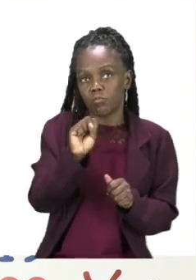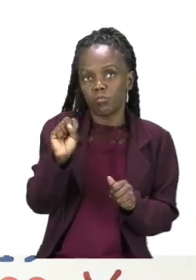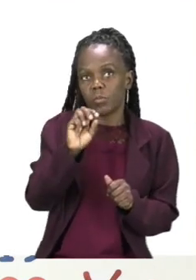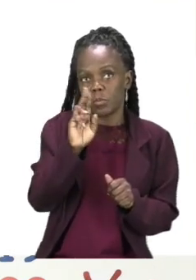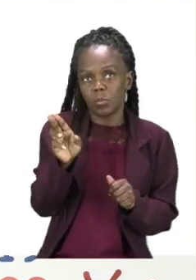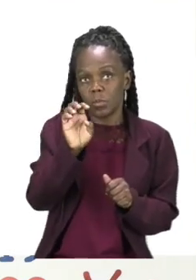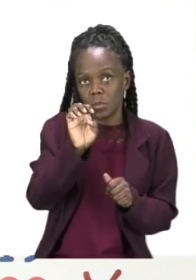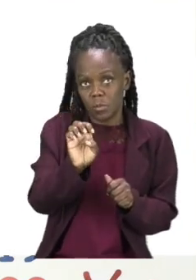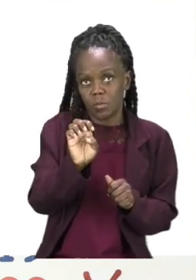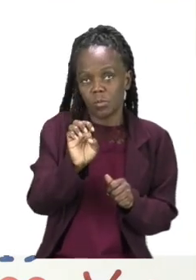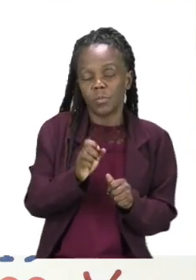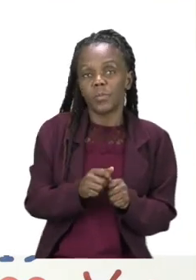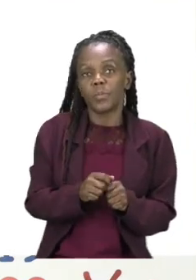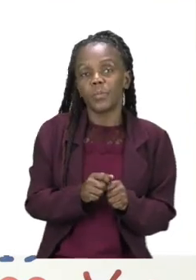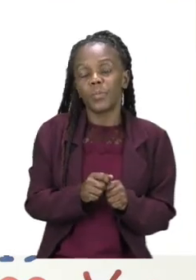She.